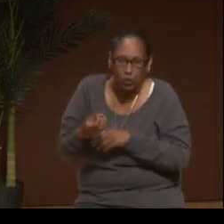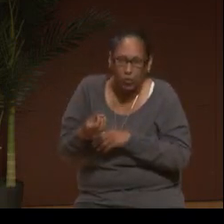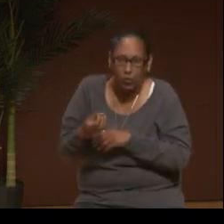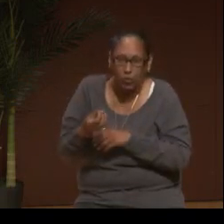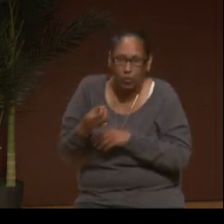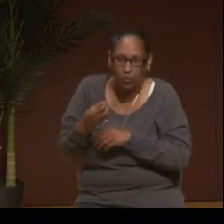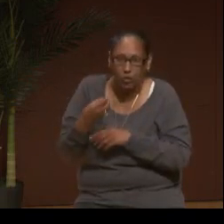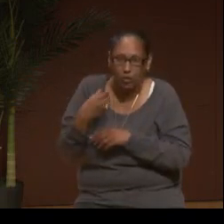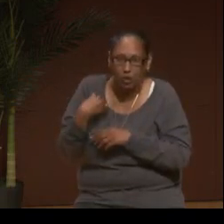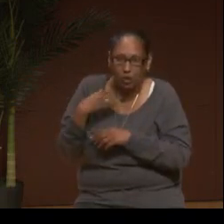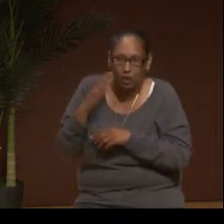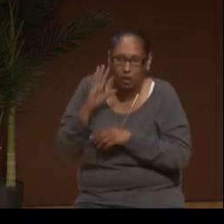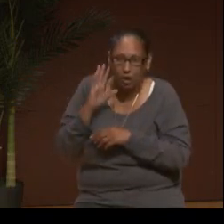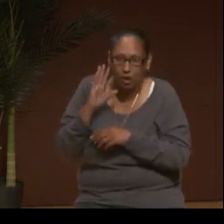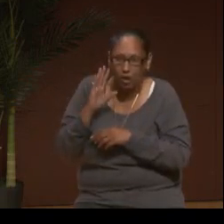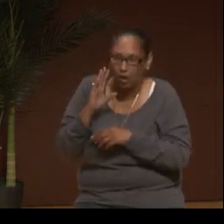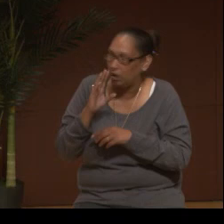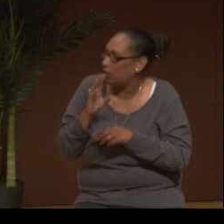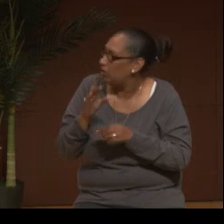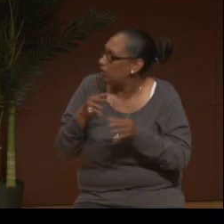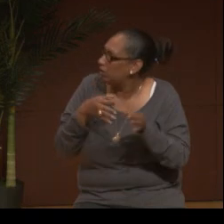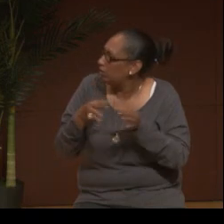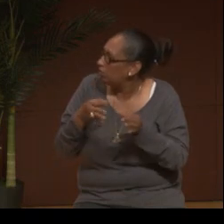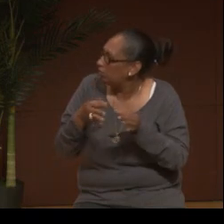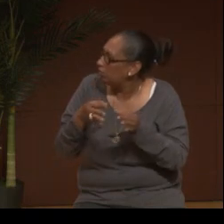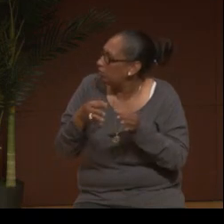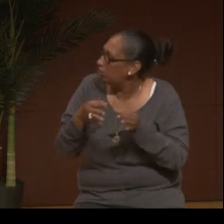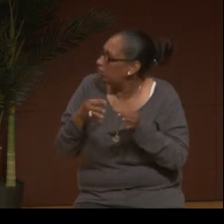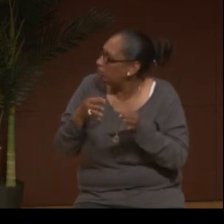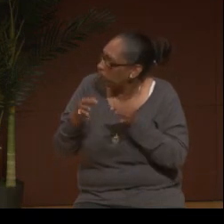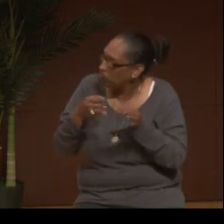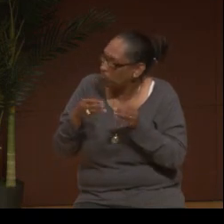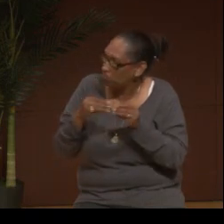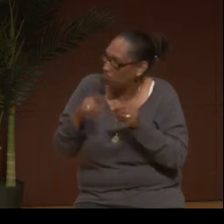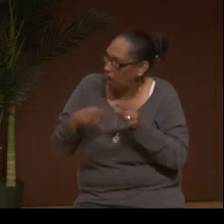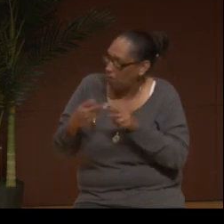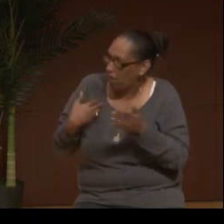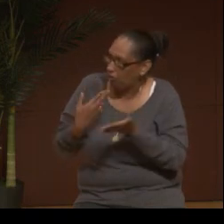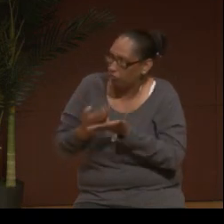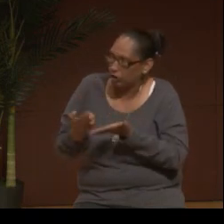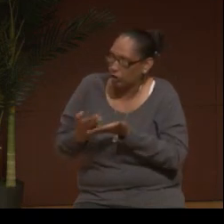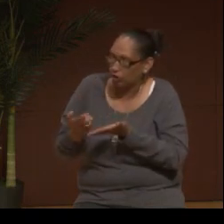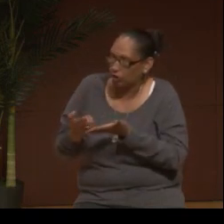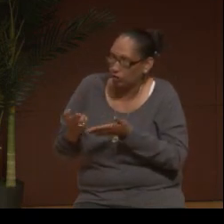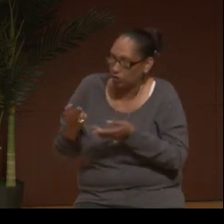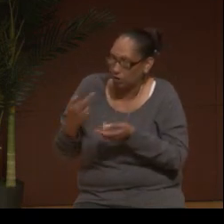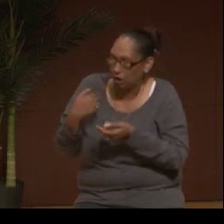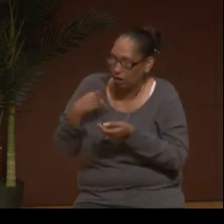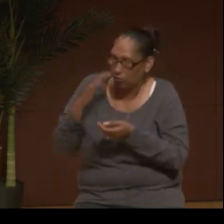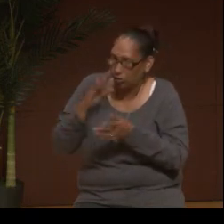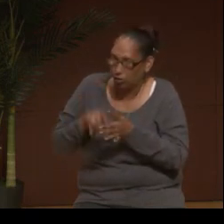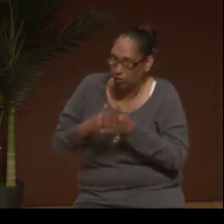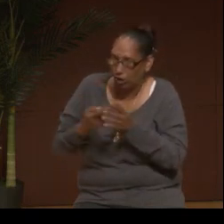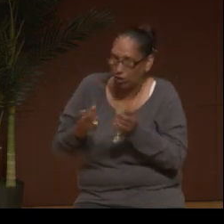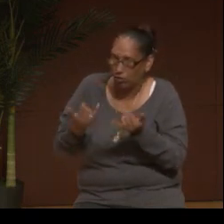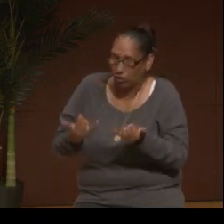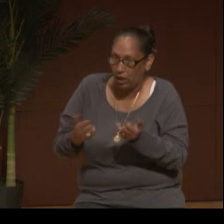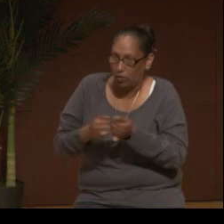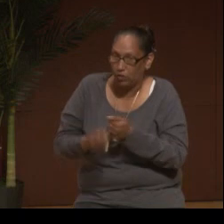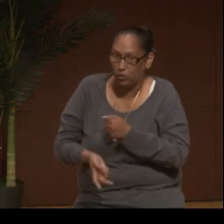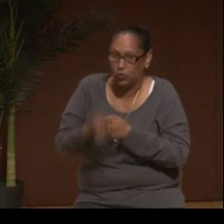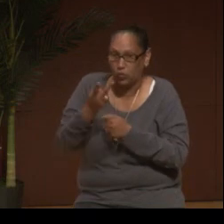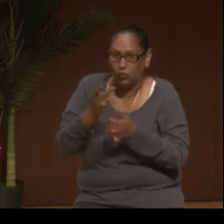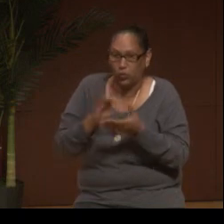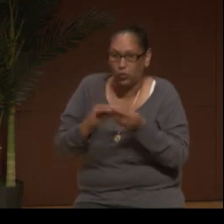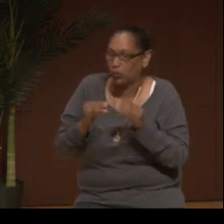was charged with telling you a little bit about my research, and the way I'll start that today is with two stories that